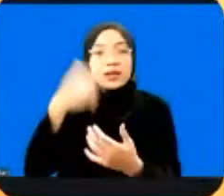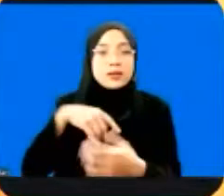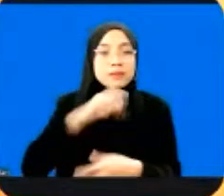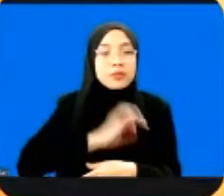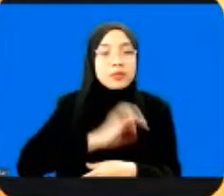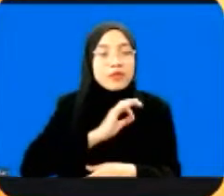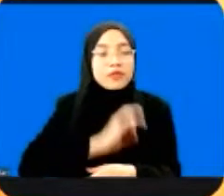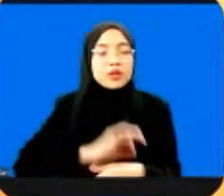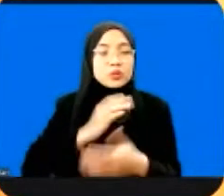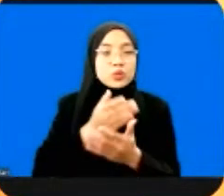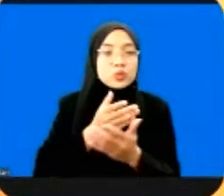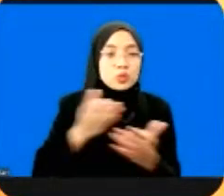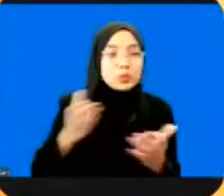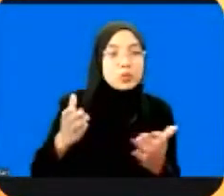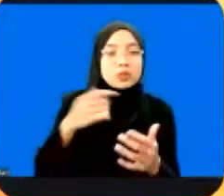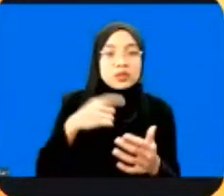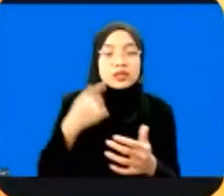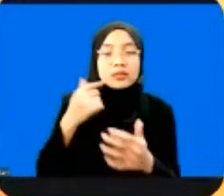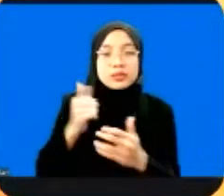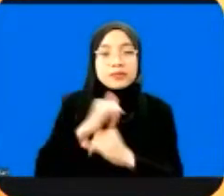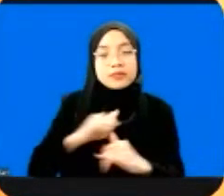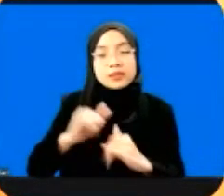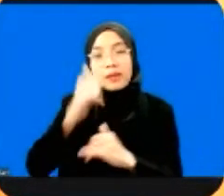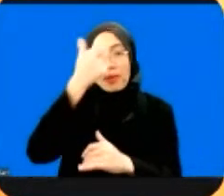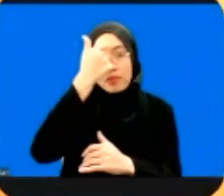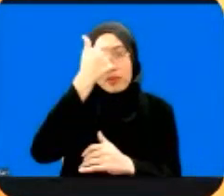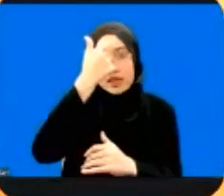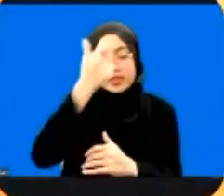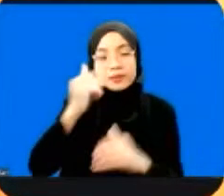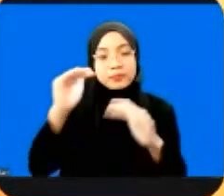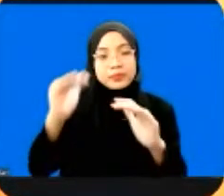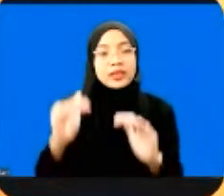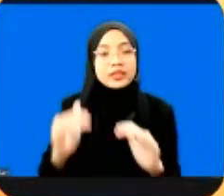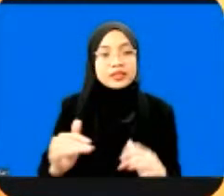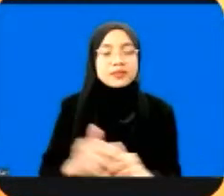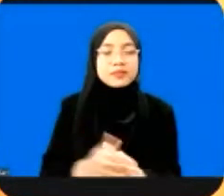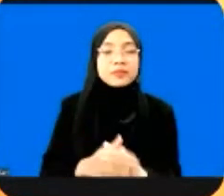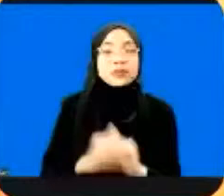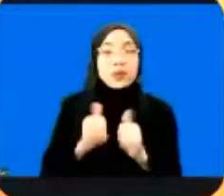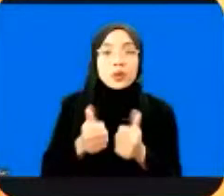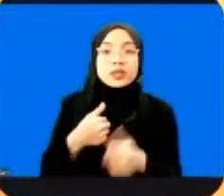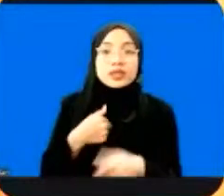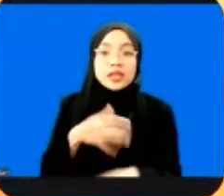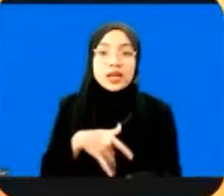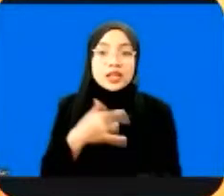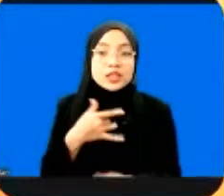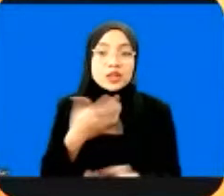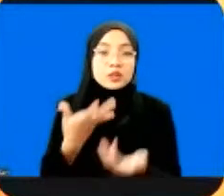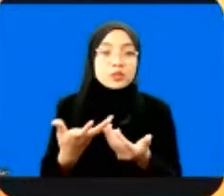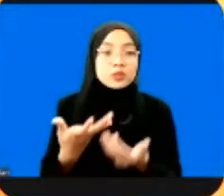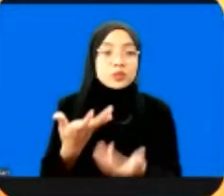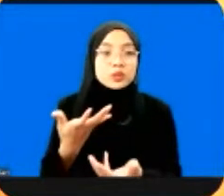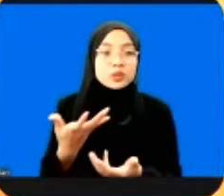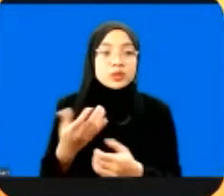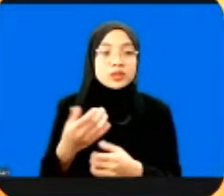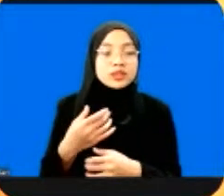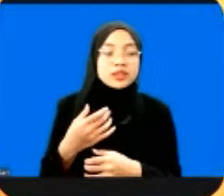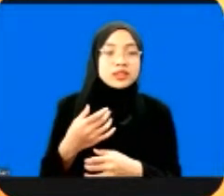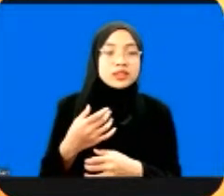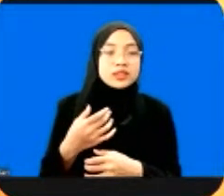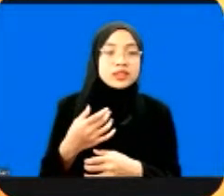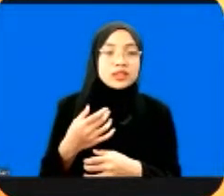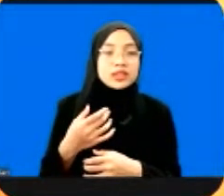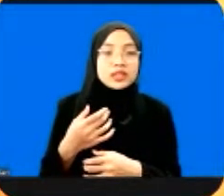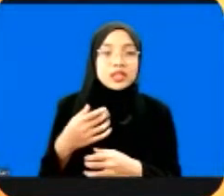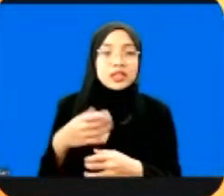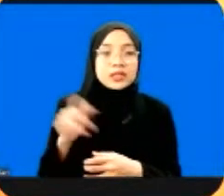Sure. Thank you, Kang Gustav. I think more and more now in terms of terminology, WHO, UNICEF,